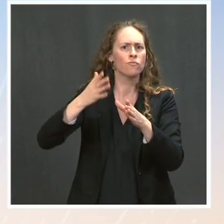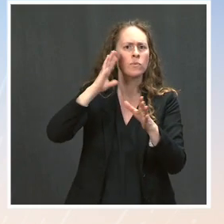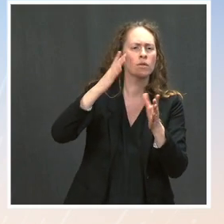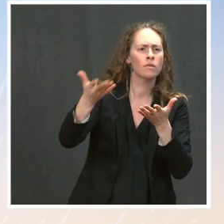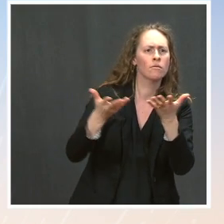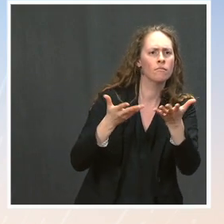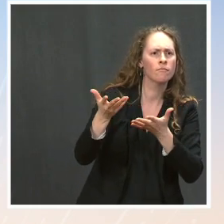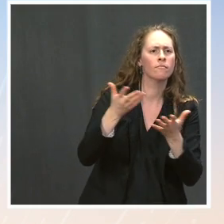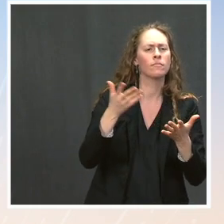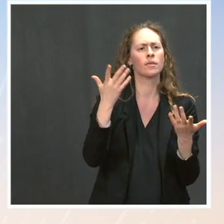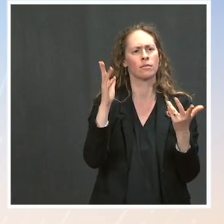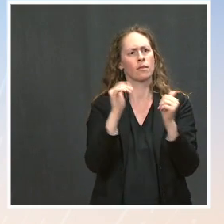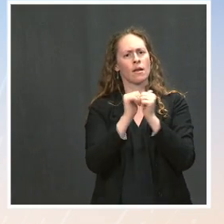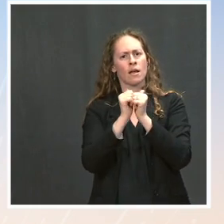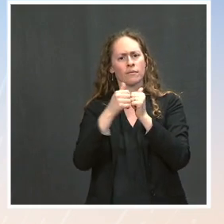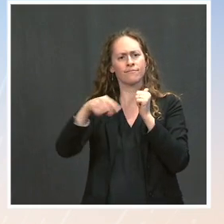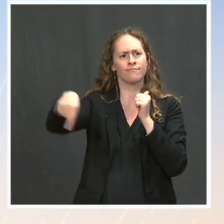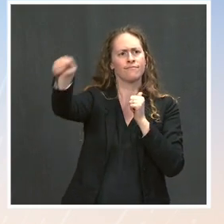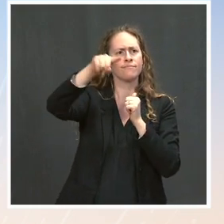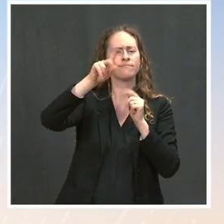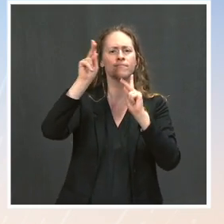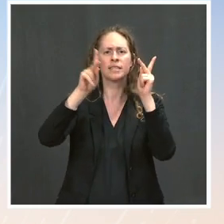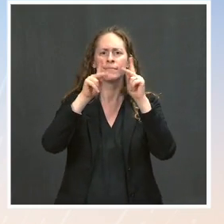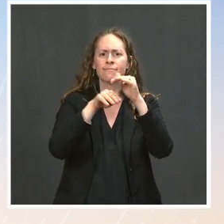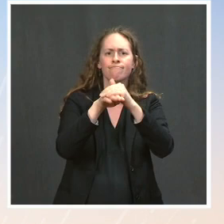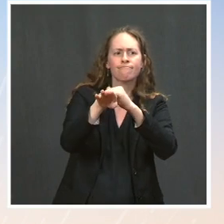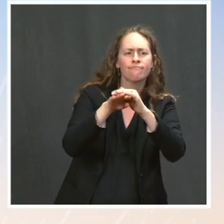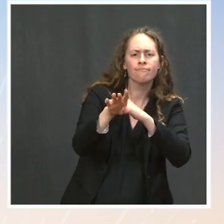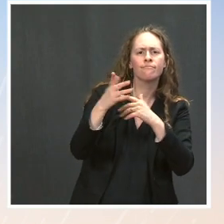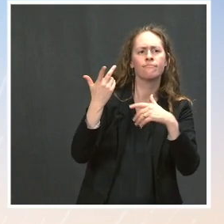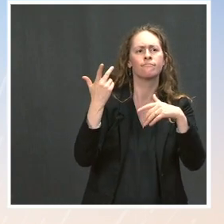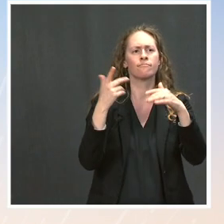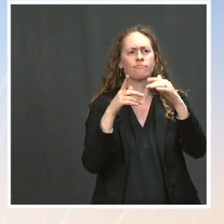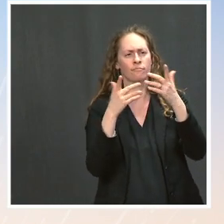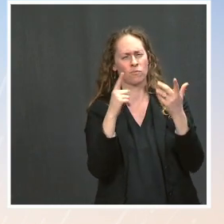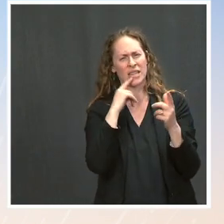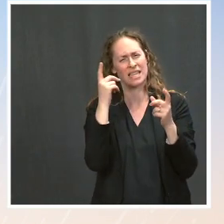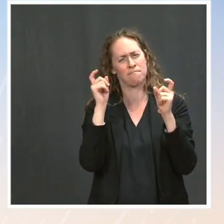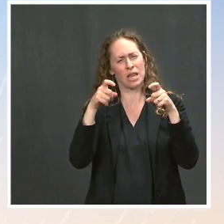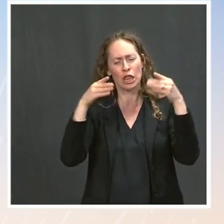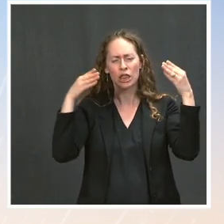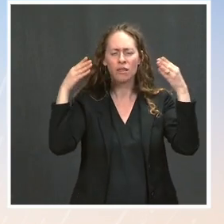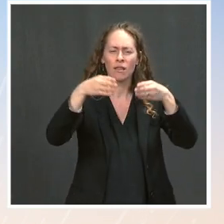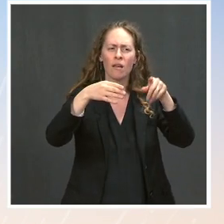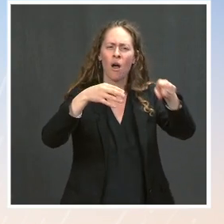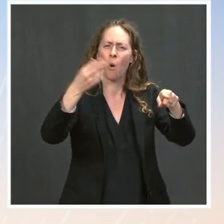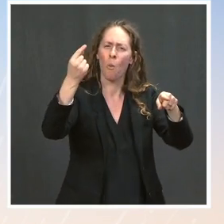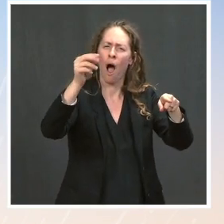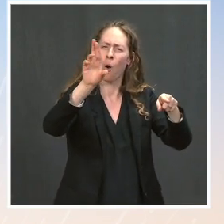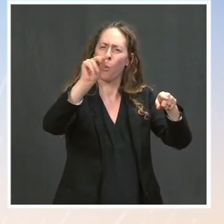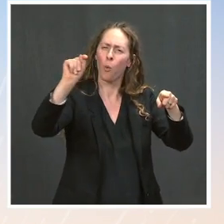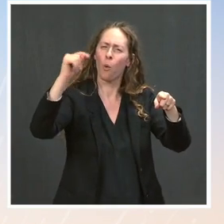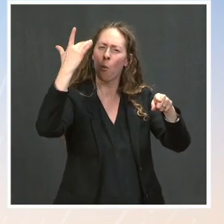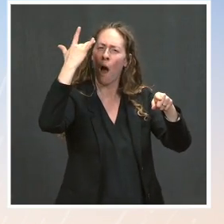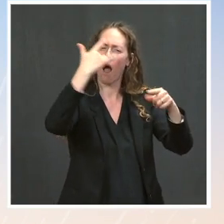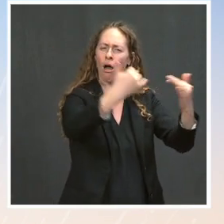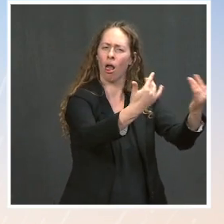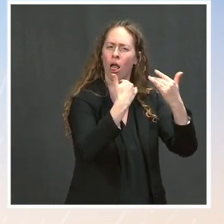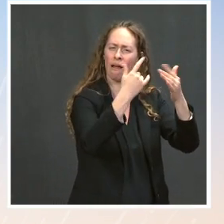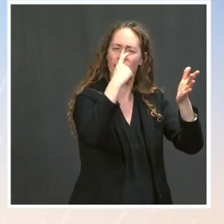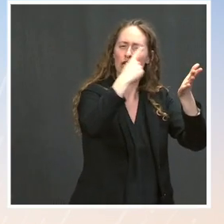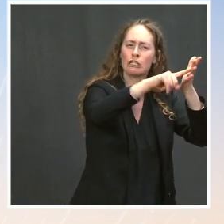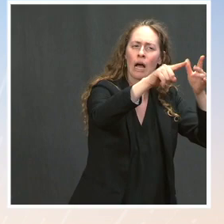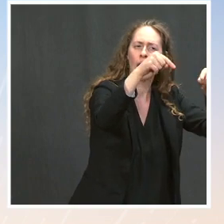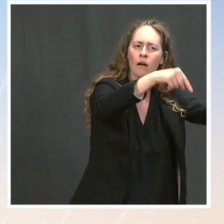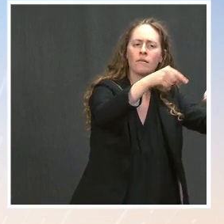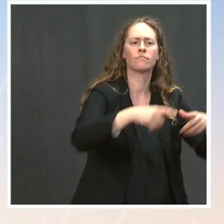countries, but also to address the root causes. And that's really what the president's asked her to do. Then I guess, if not with regard to her specific statement, is